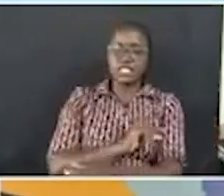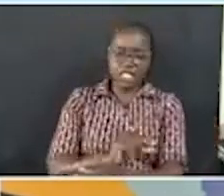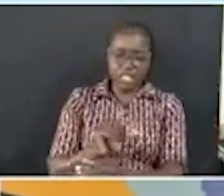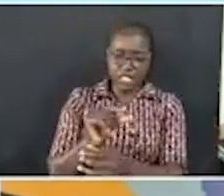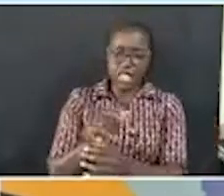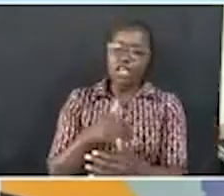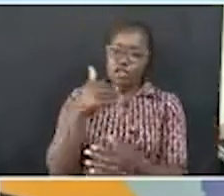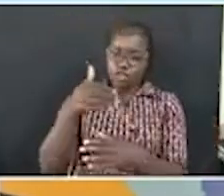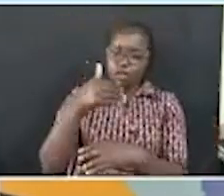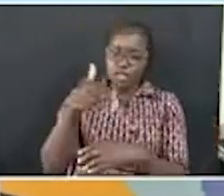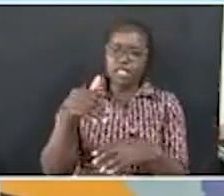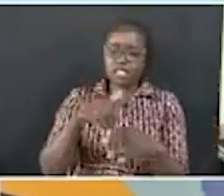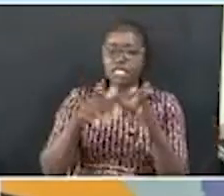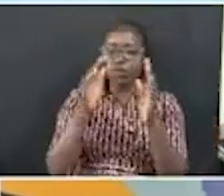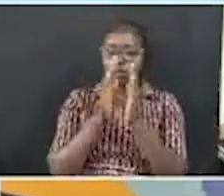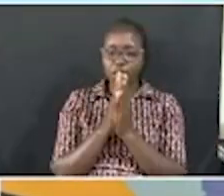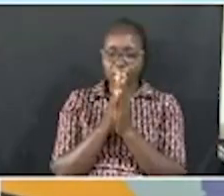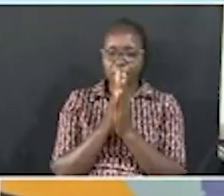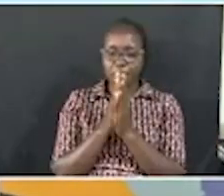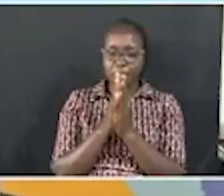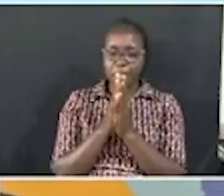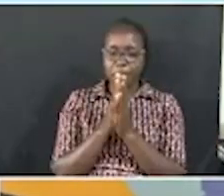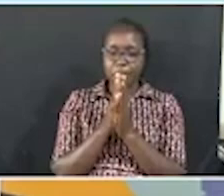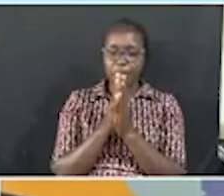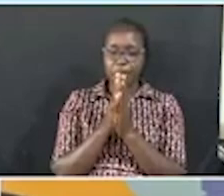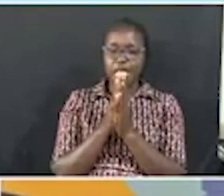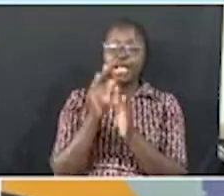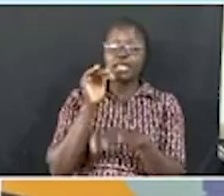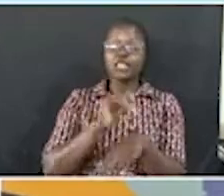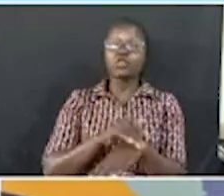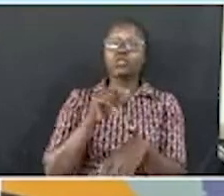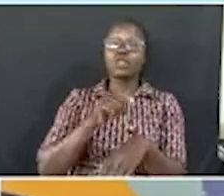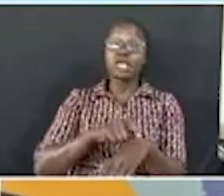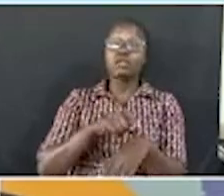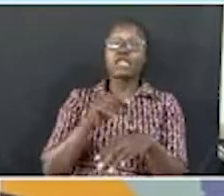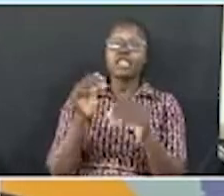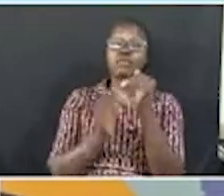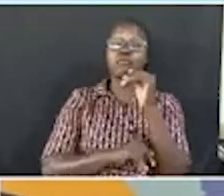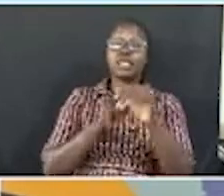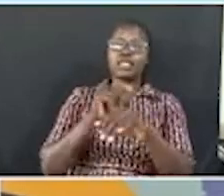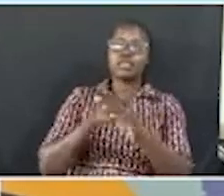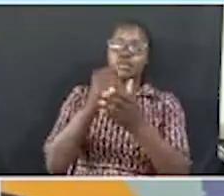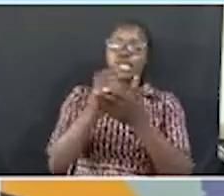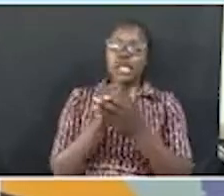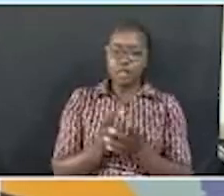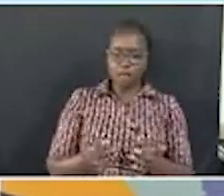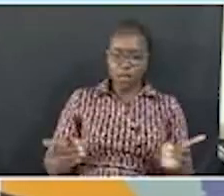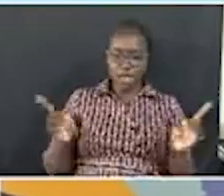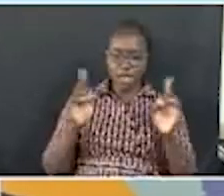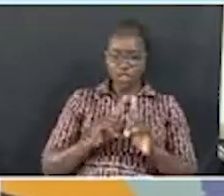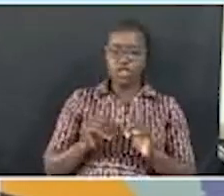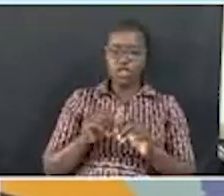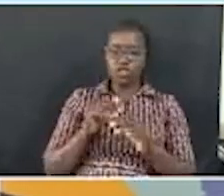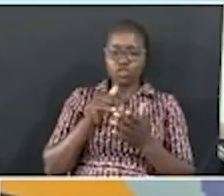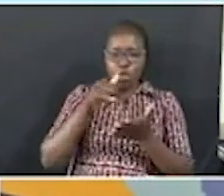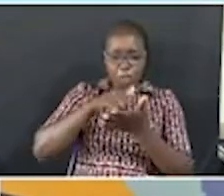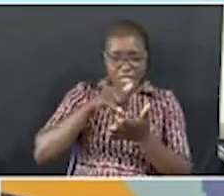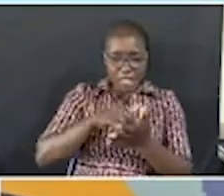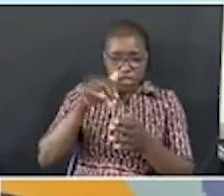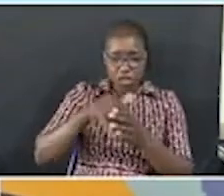to persist in prayer. In good times and bad times, help us to persist in